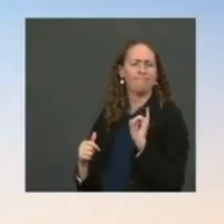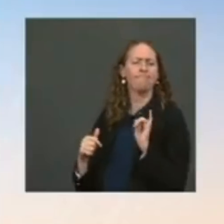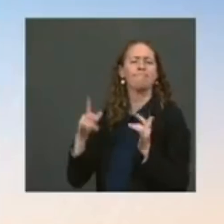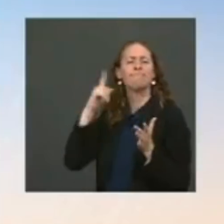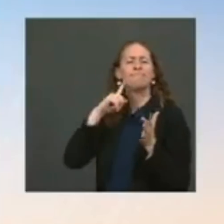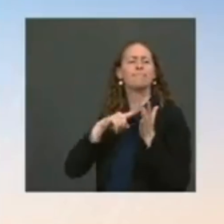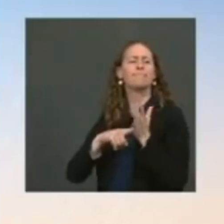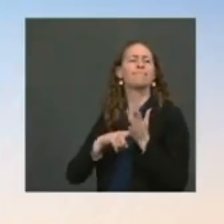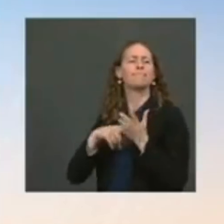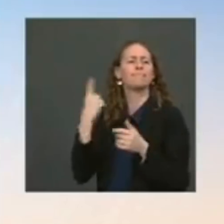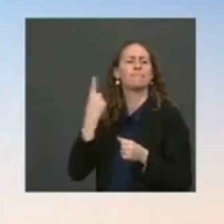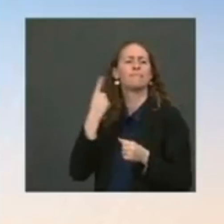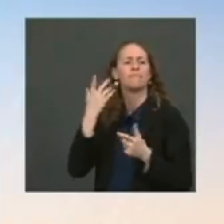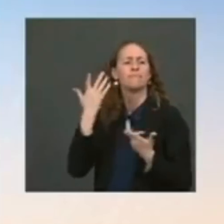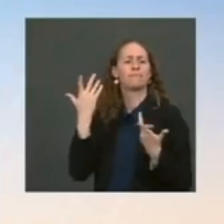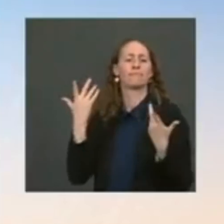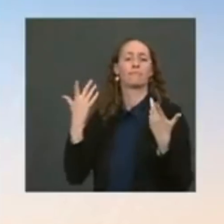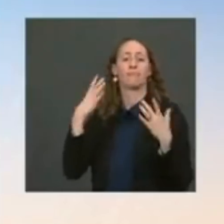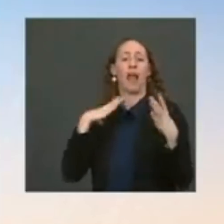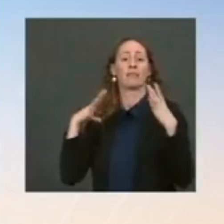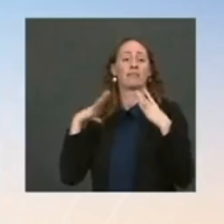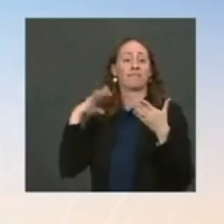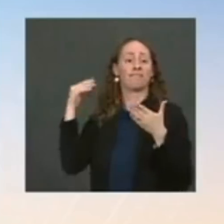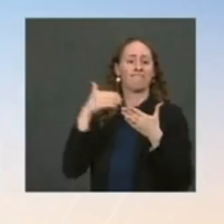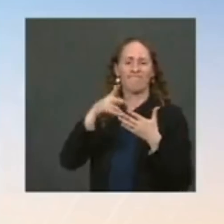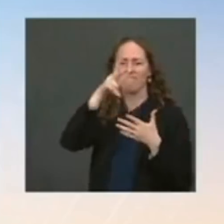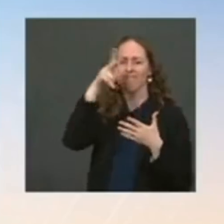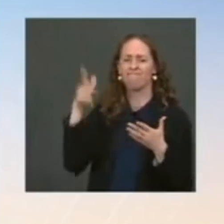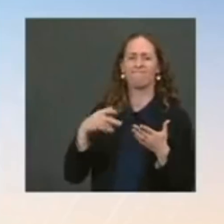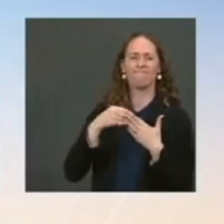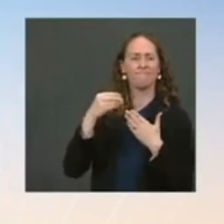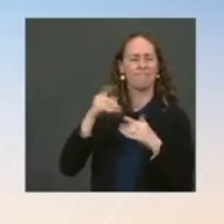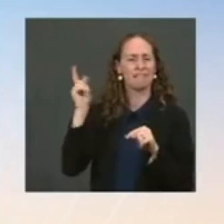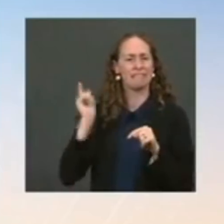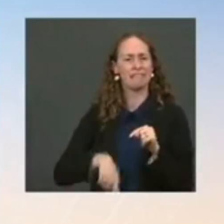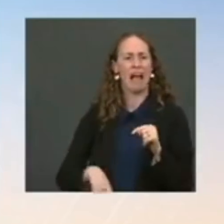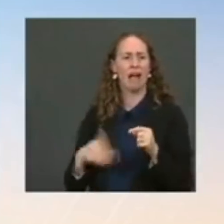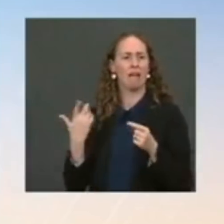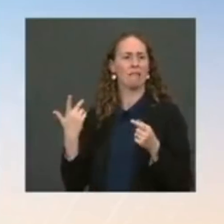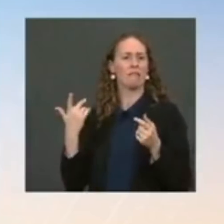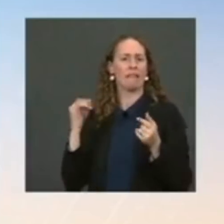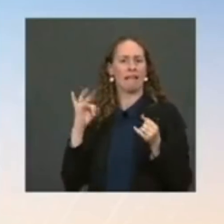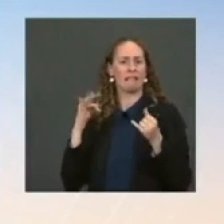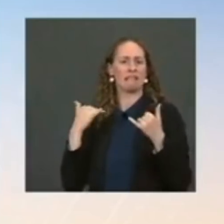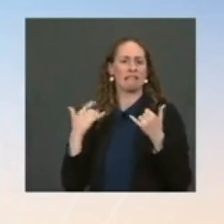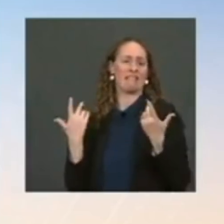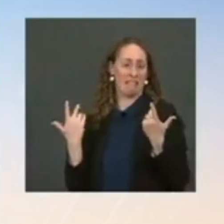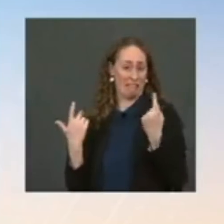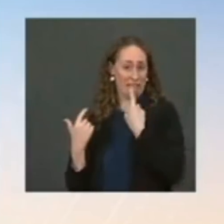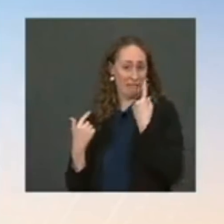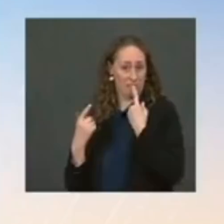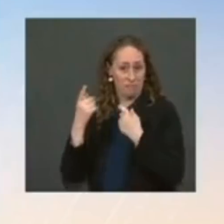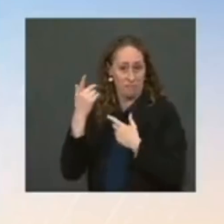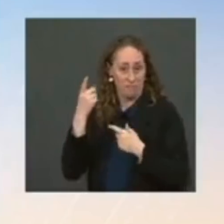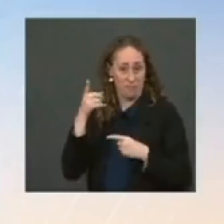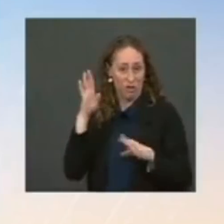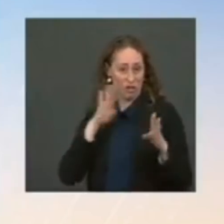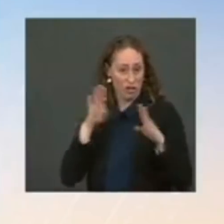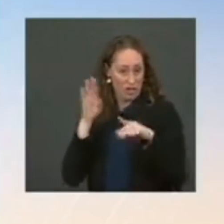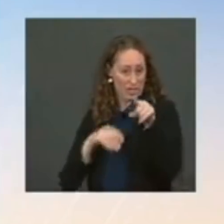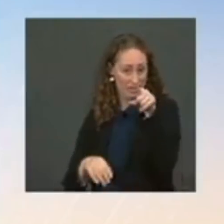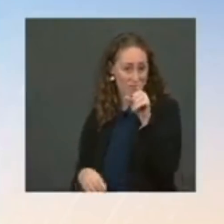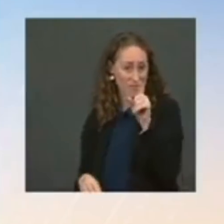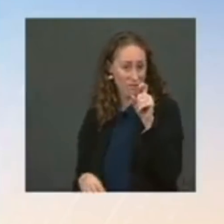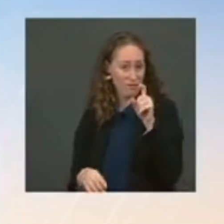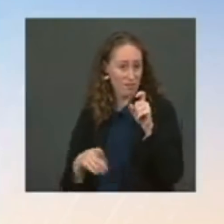or shopping season if these goods don't flow? Is that an active concern that's motivating some of these steps?